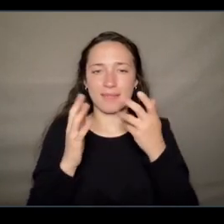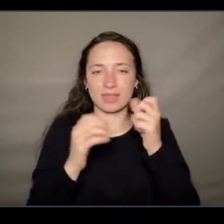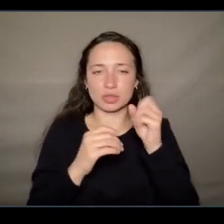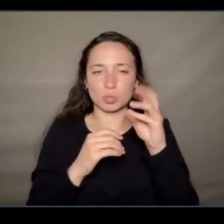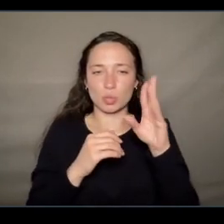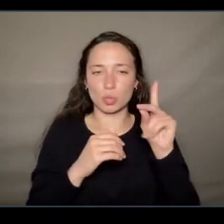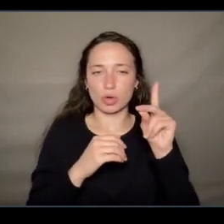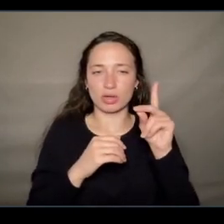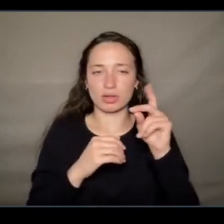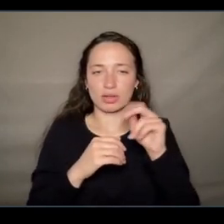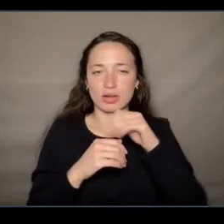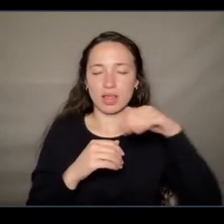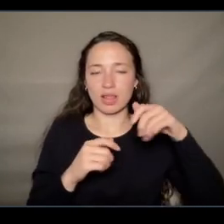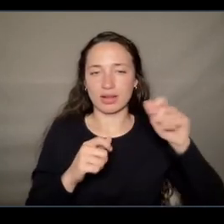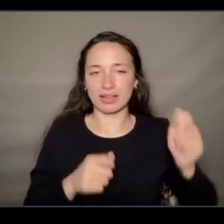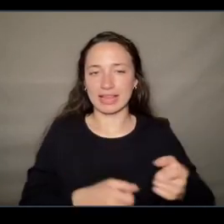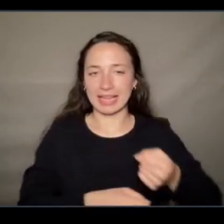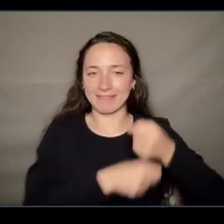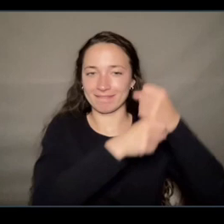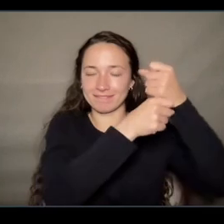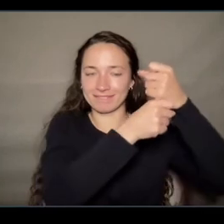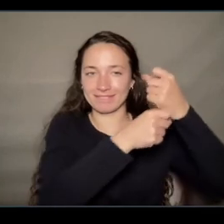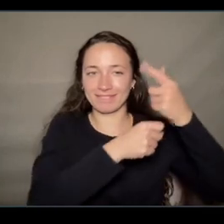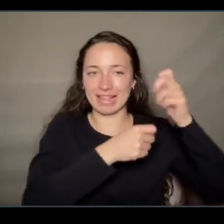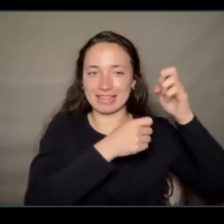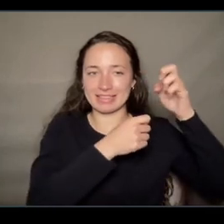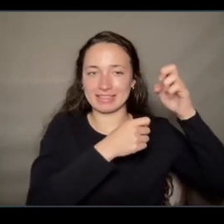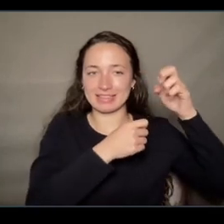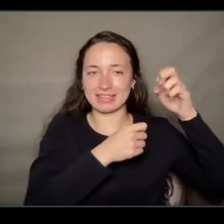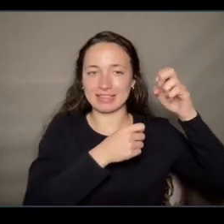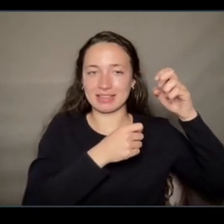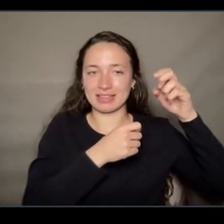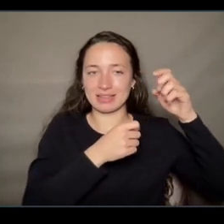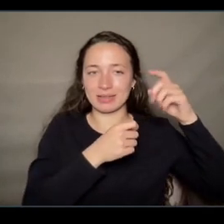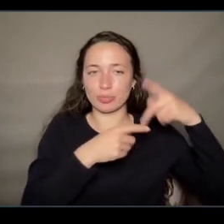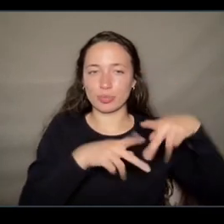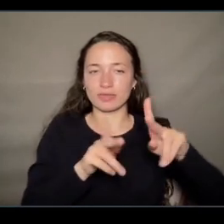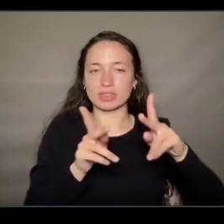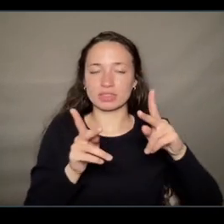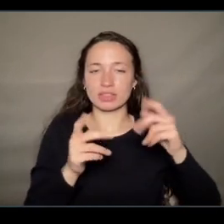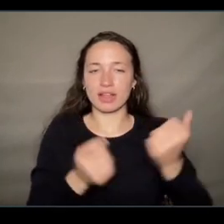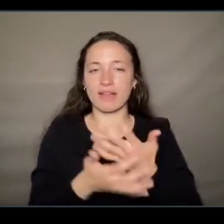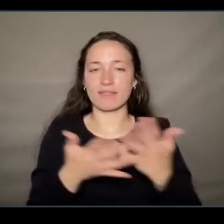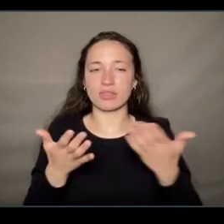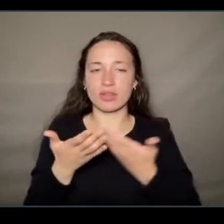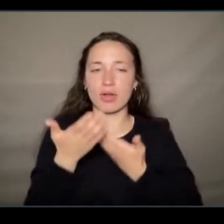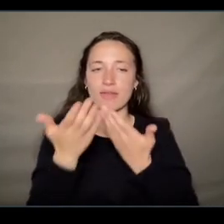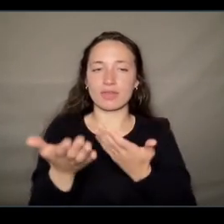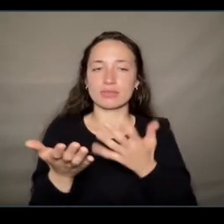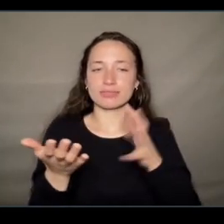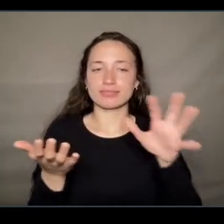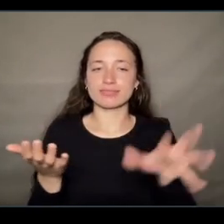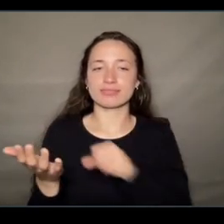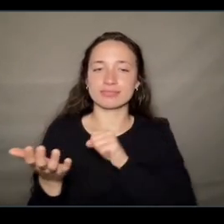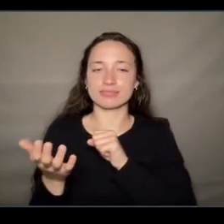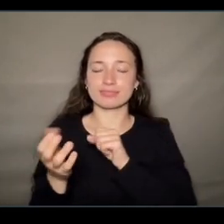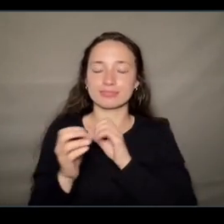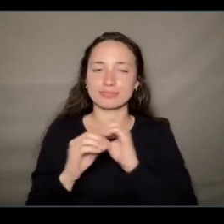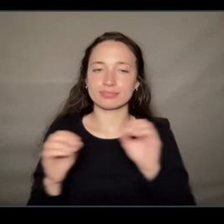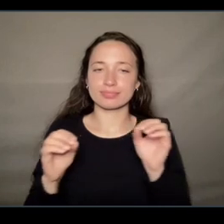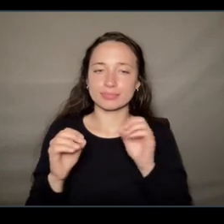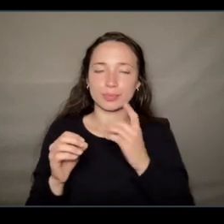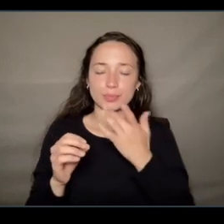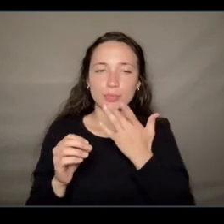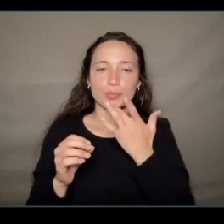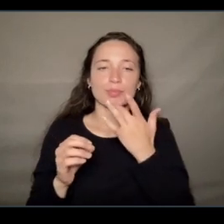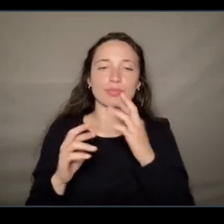of the sword not yet lifted over the gate. Privilege of everything offered, taken as if